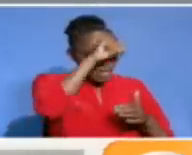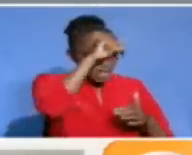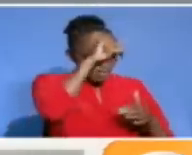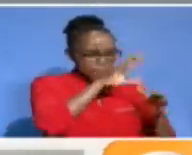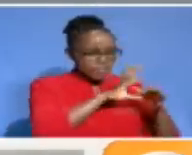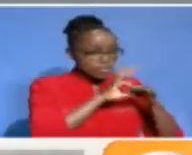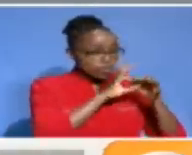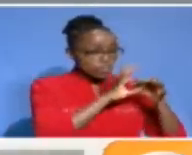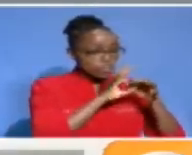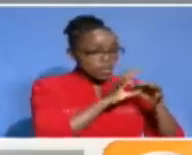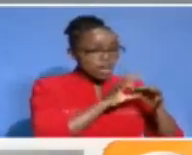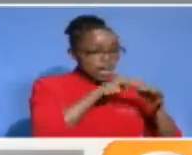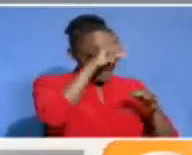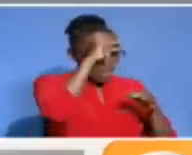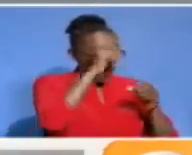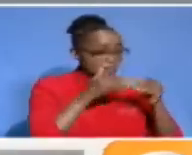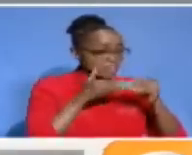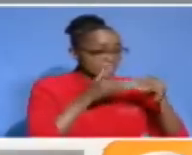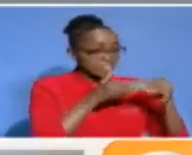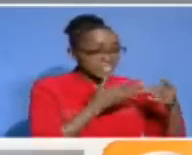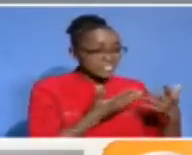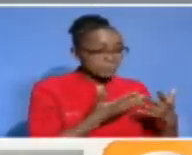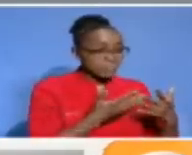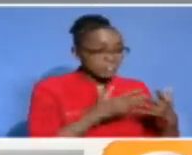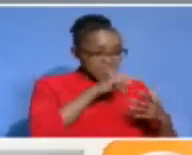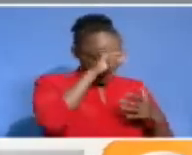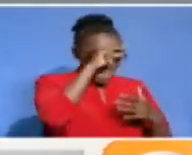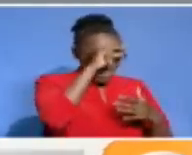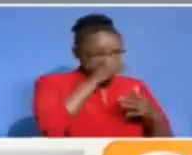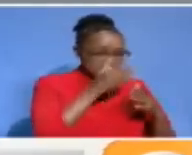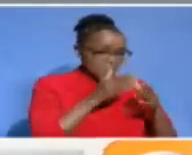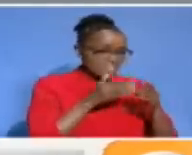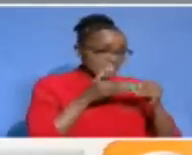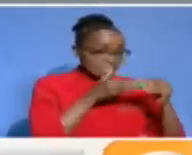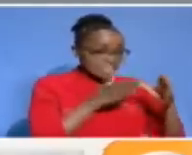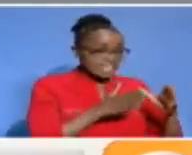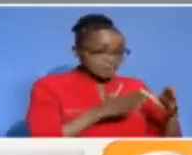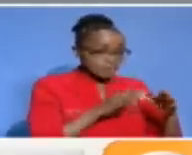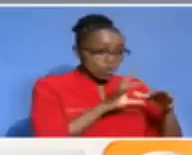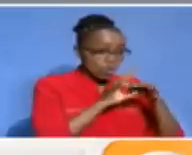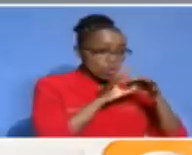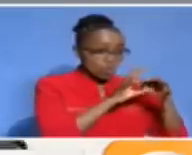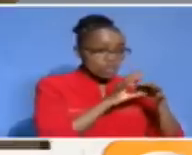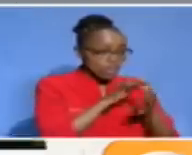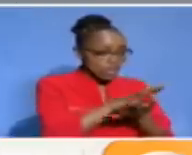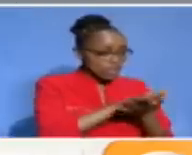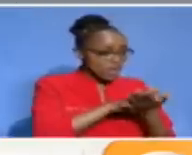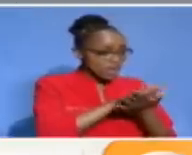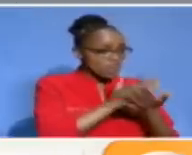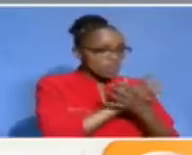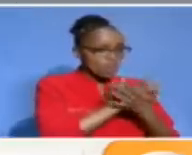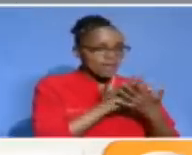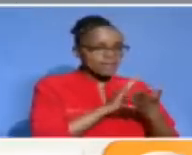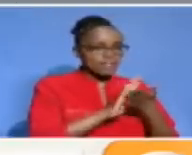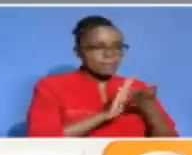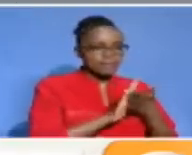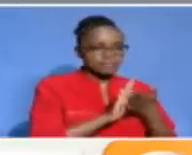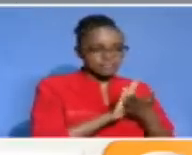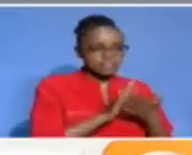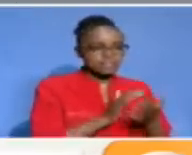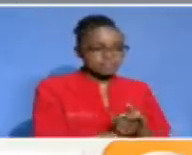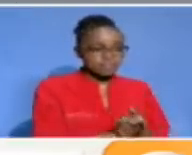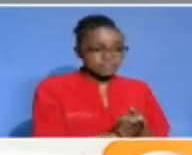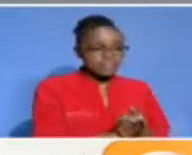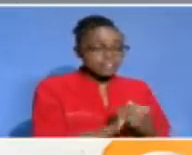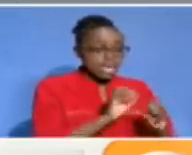coordination, government leadership. Leadership and coordination, because this is crucial, fundamental for any emergency. And